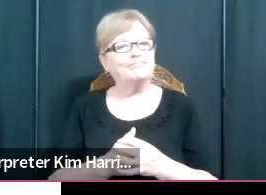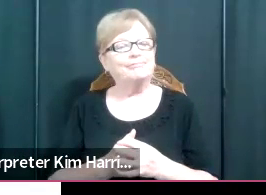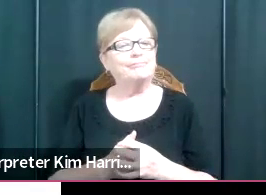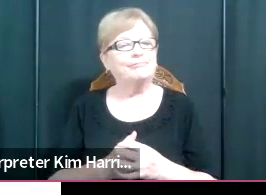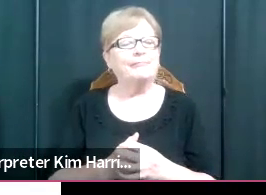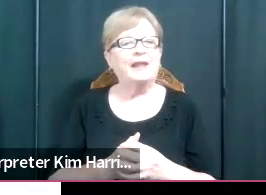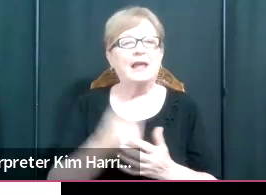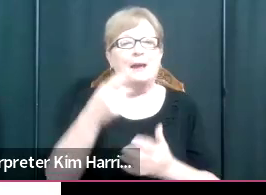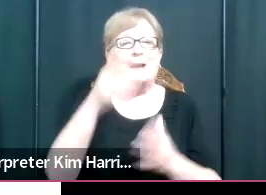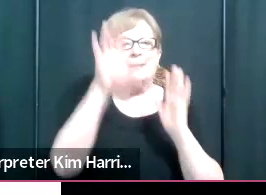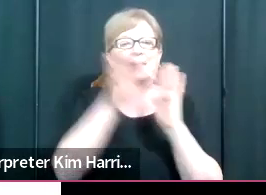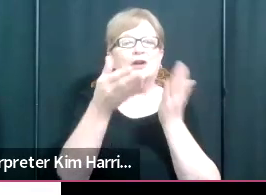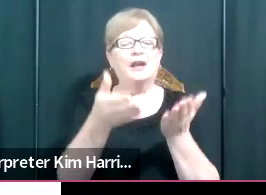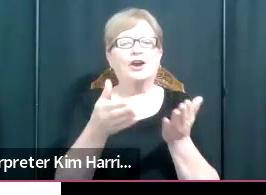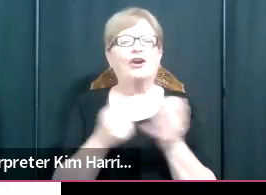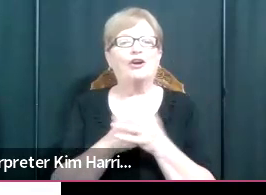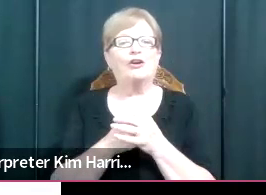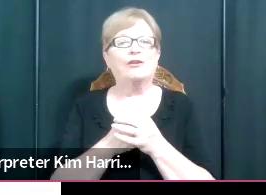The picture on the slide is of a